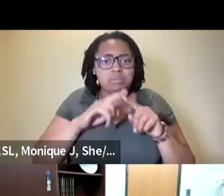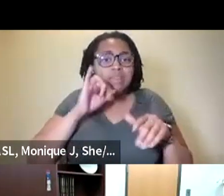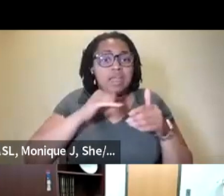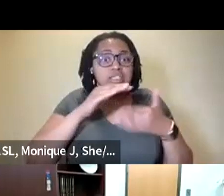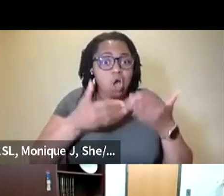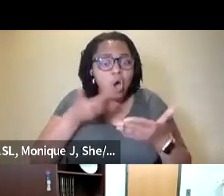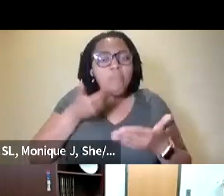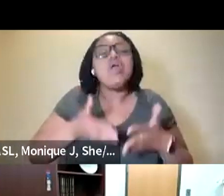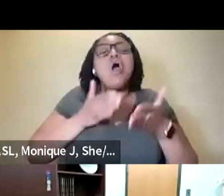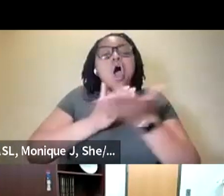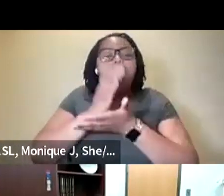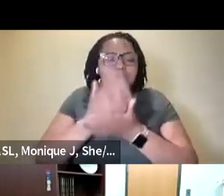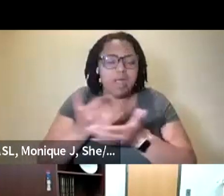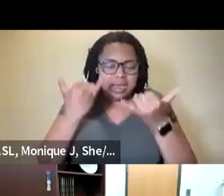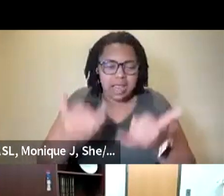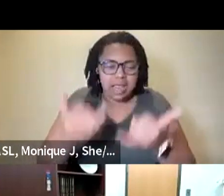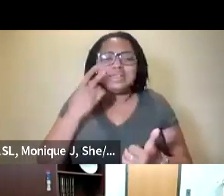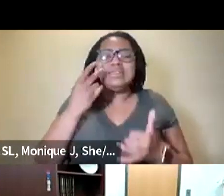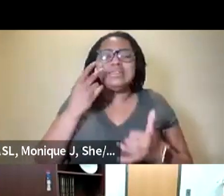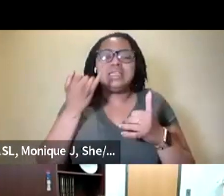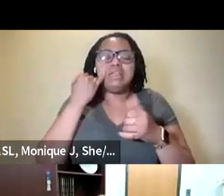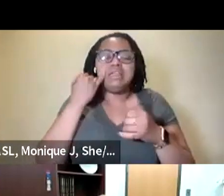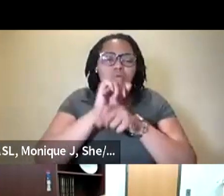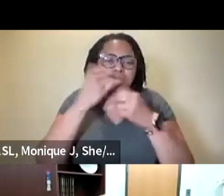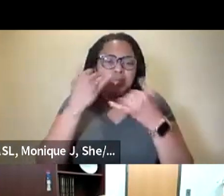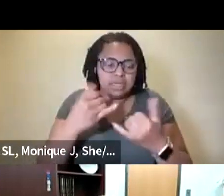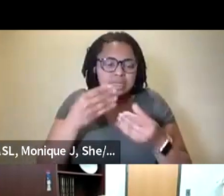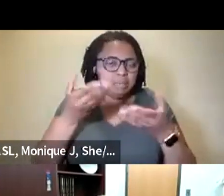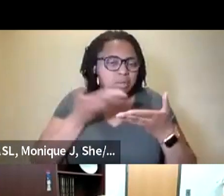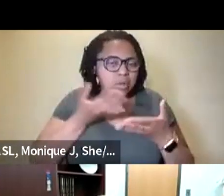All right, let's see if that works now. Somebody tell me if it's not.